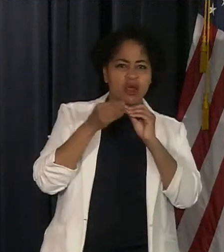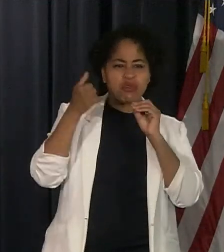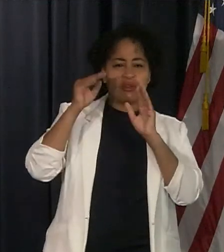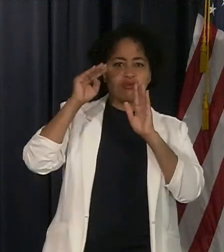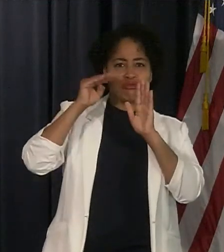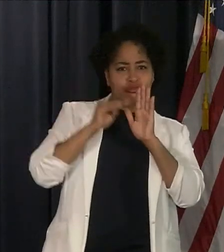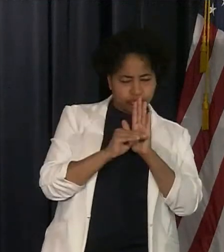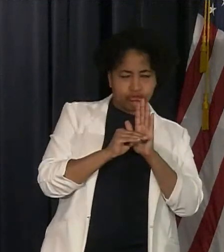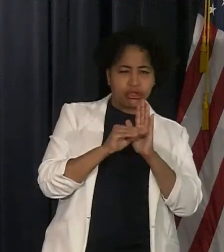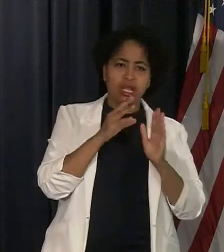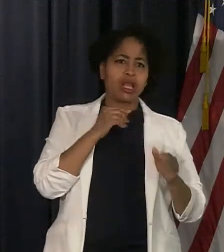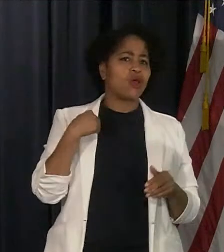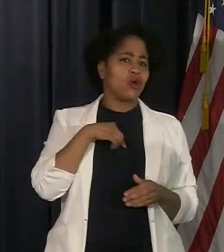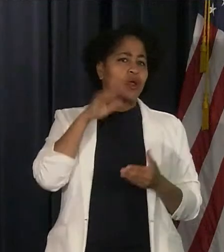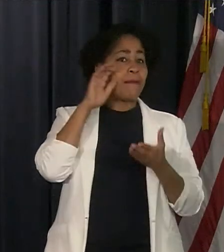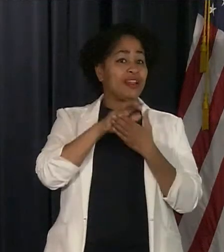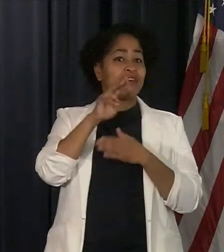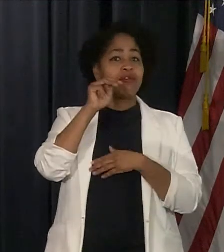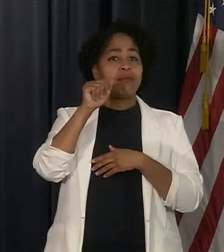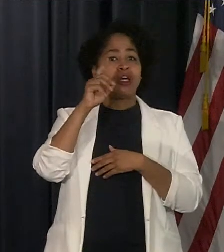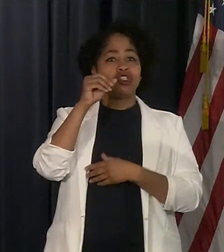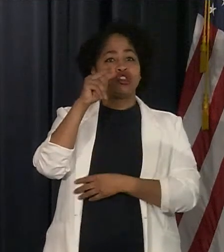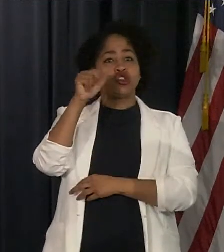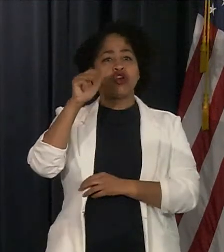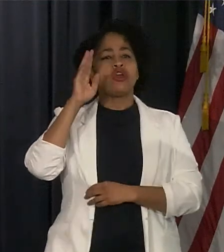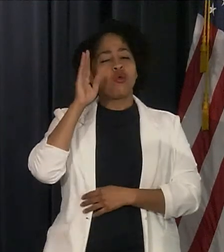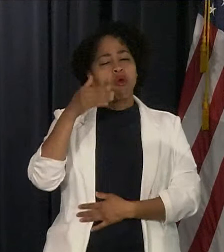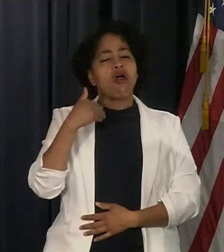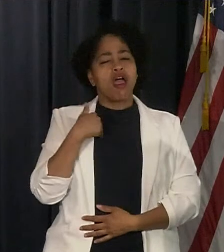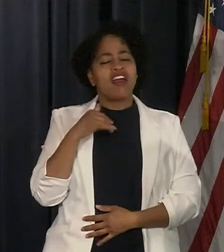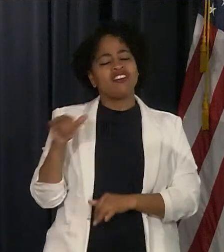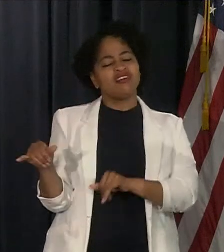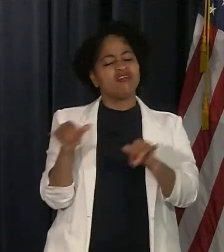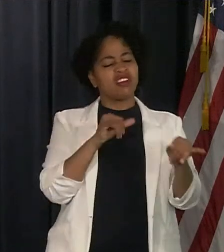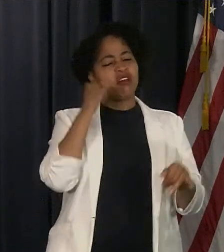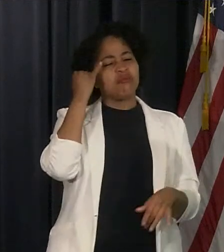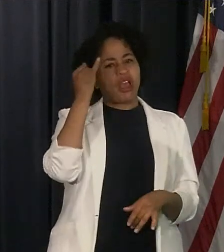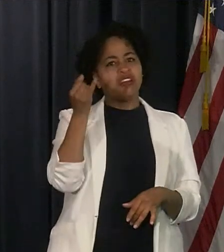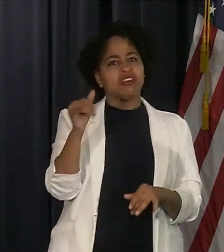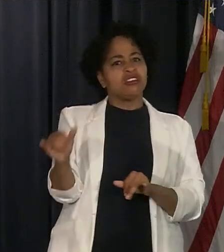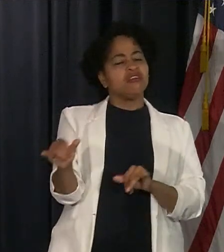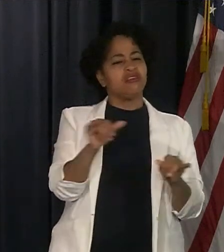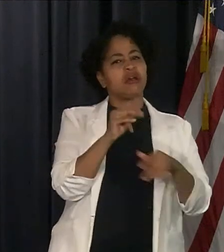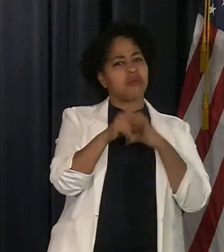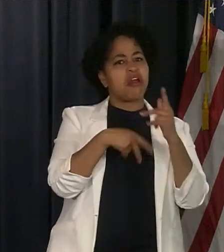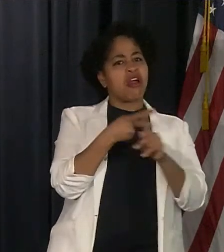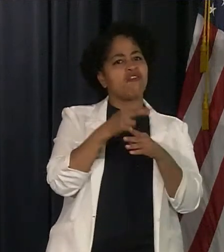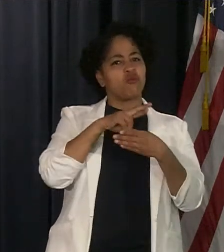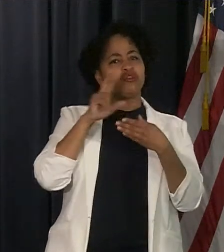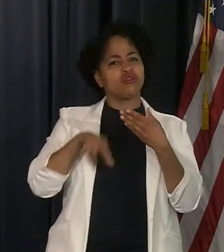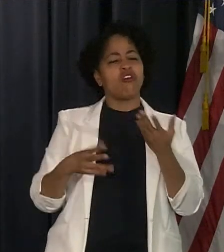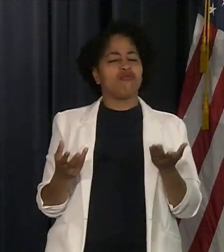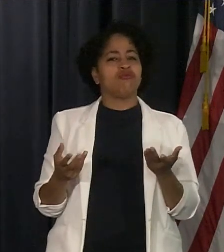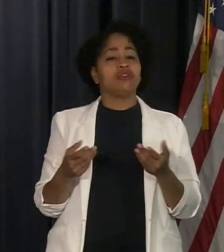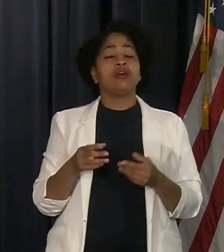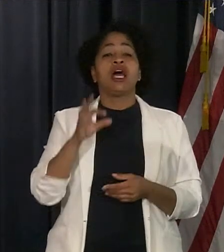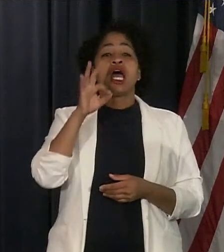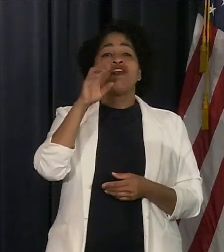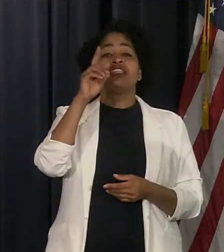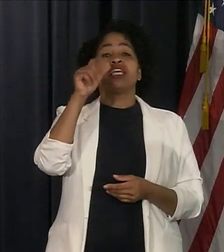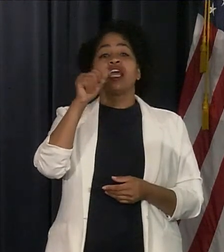reason to believe the Moderna vaccine is going to have the same results. So here's what the FDA